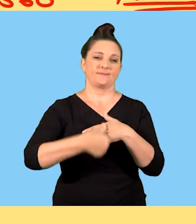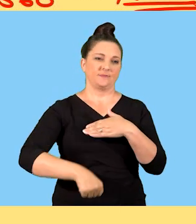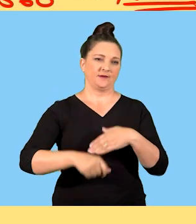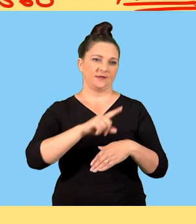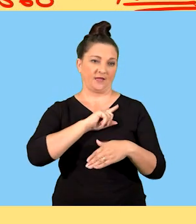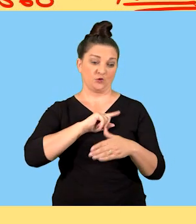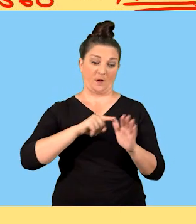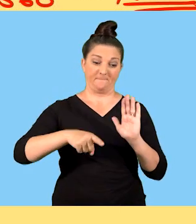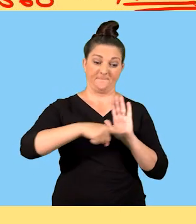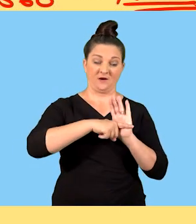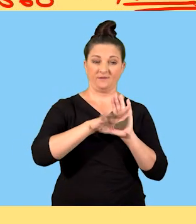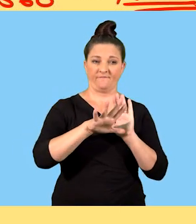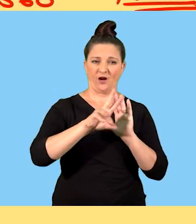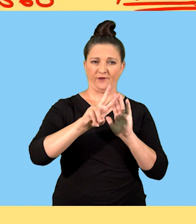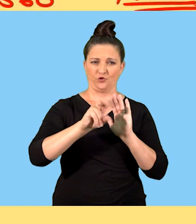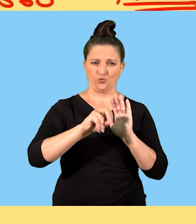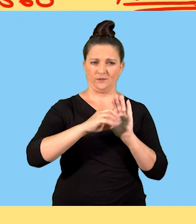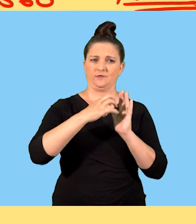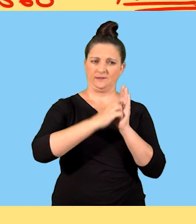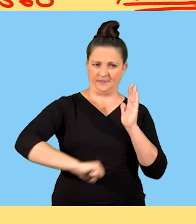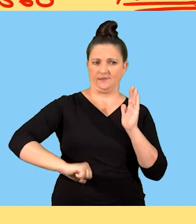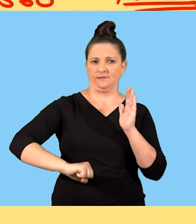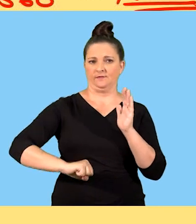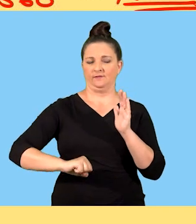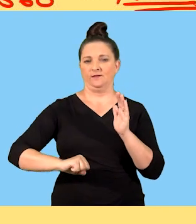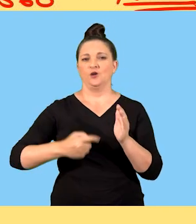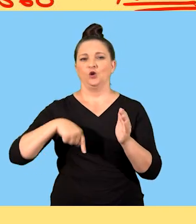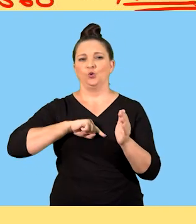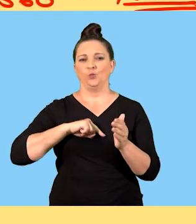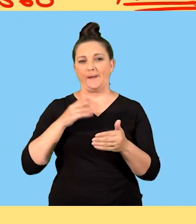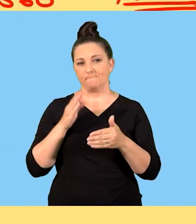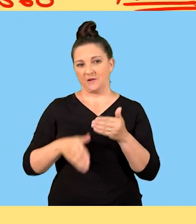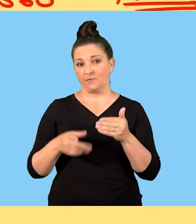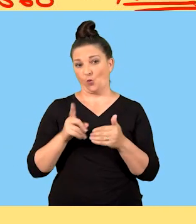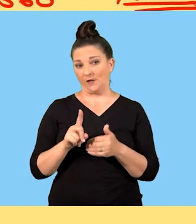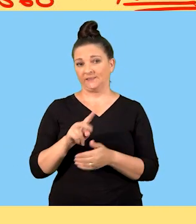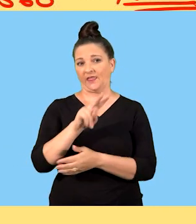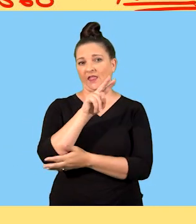minus 520, and then we end up with